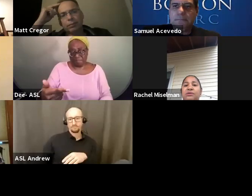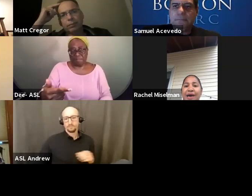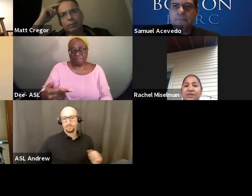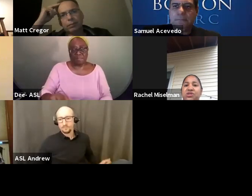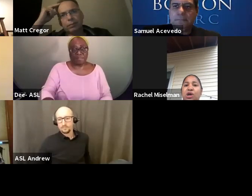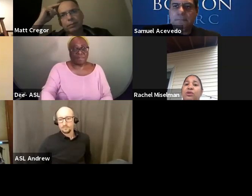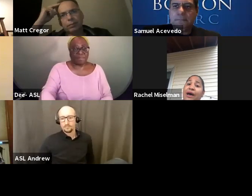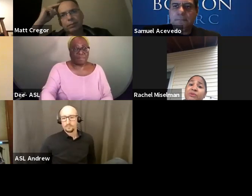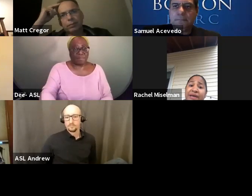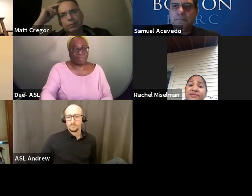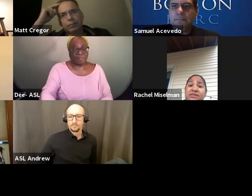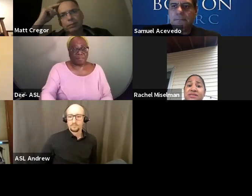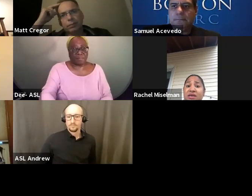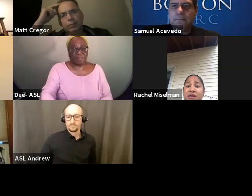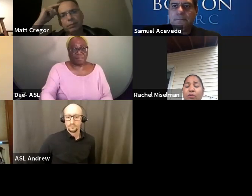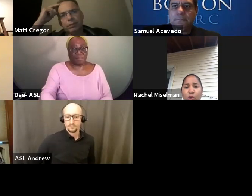Thank you.